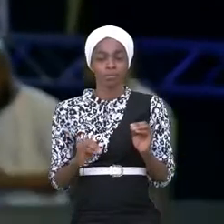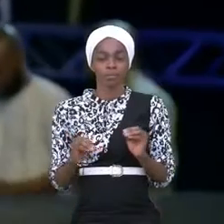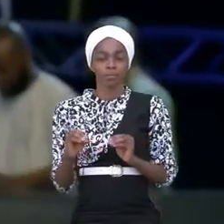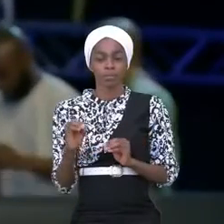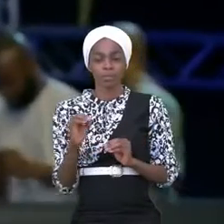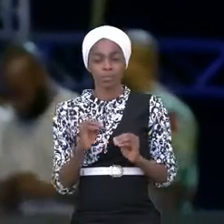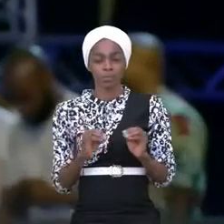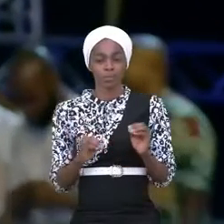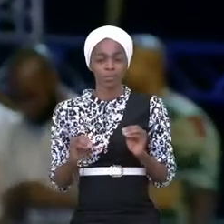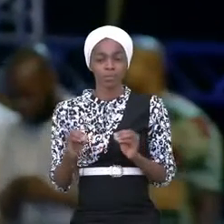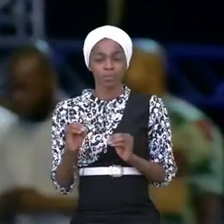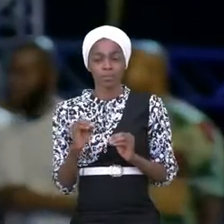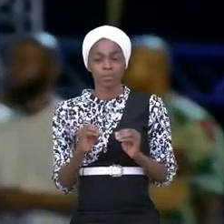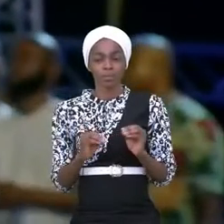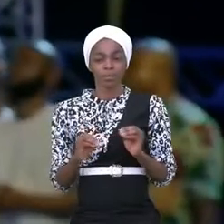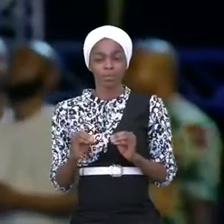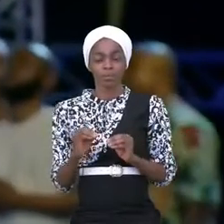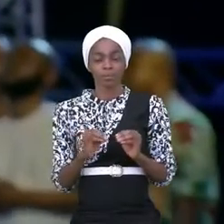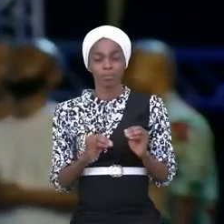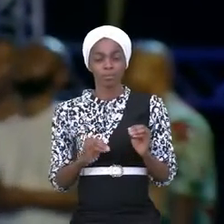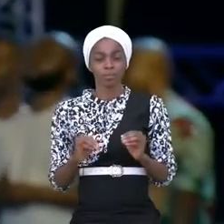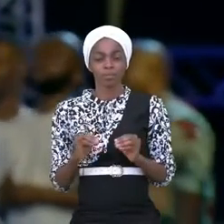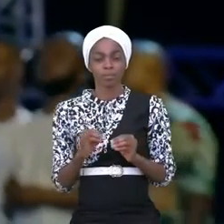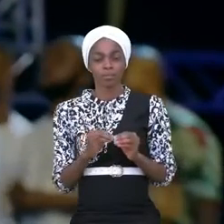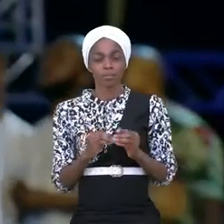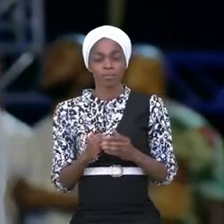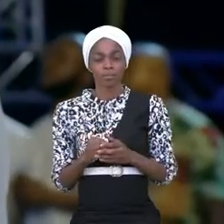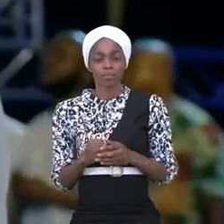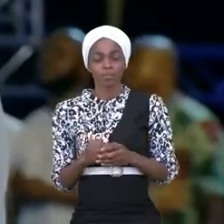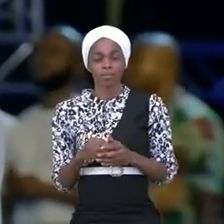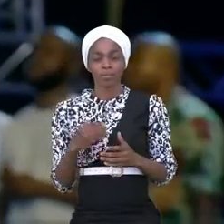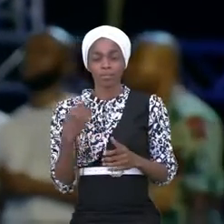Oh, no, Mose.